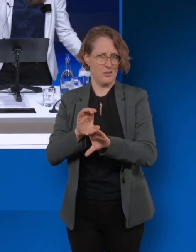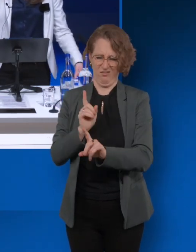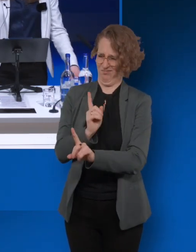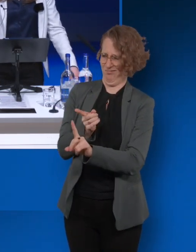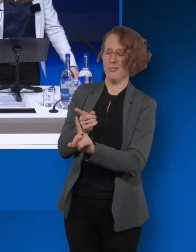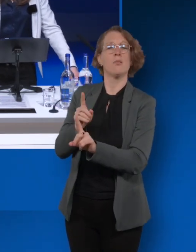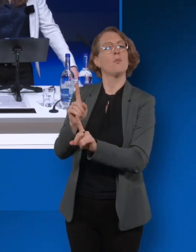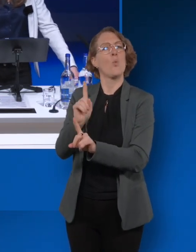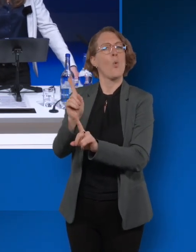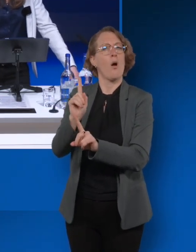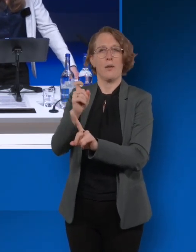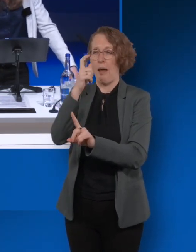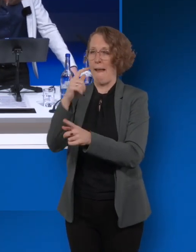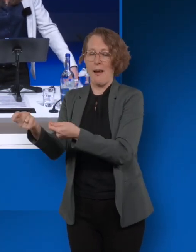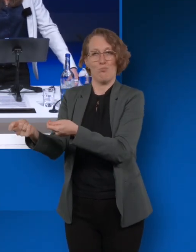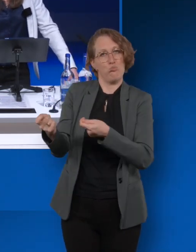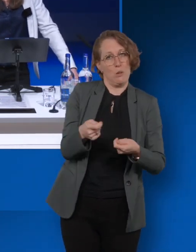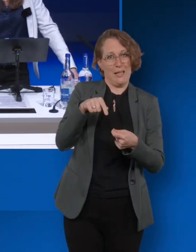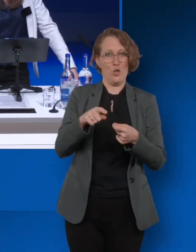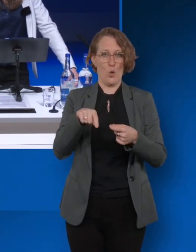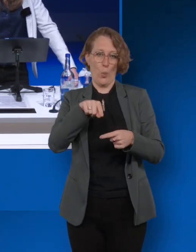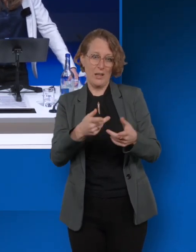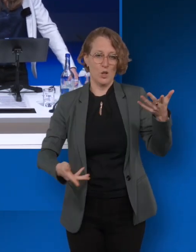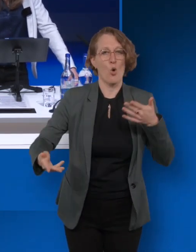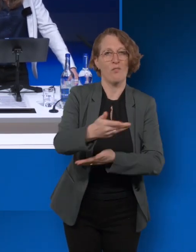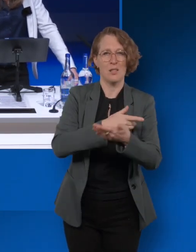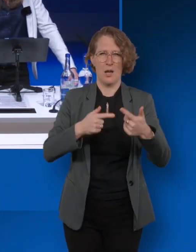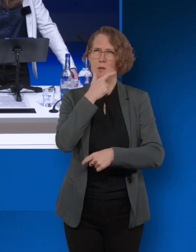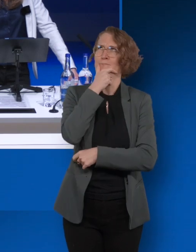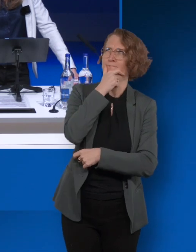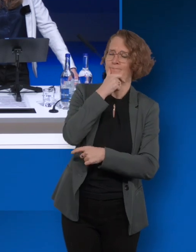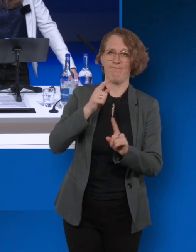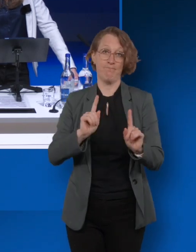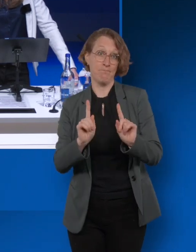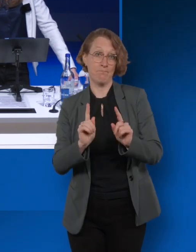neuroscience bring to this whole conversation?